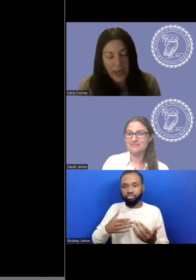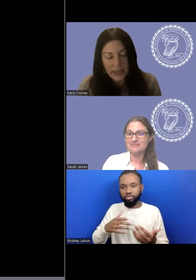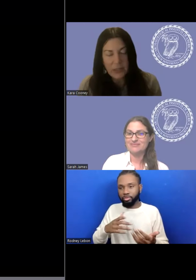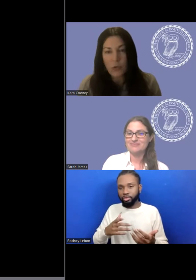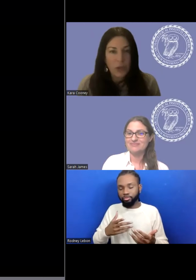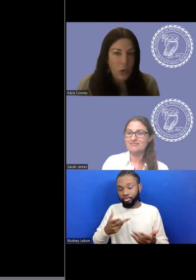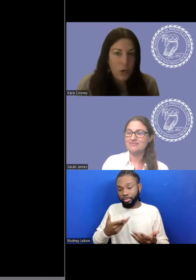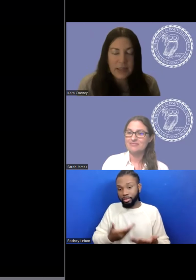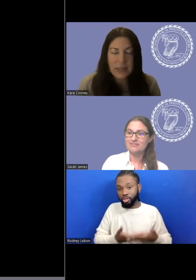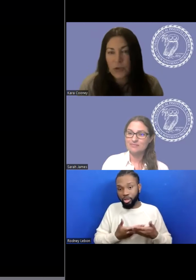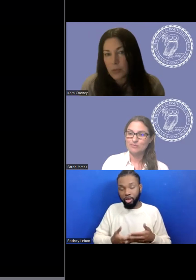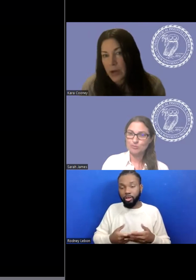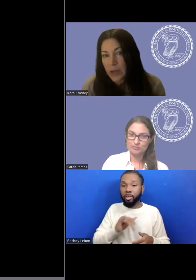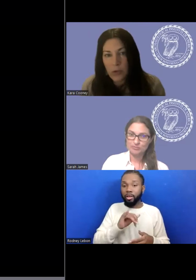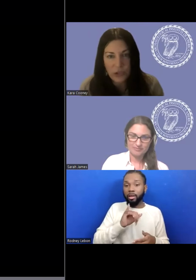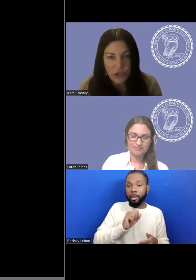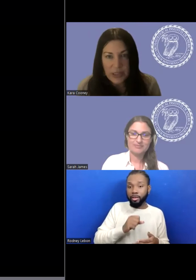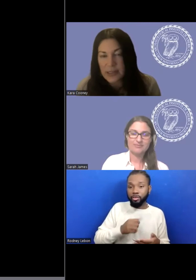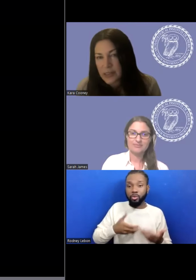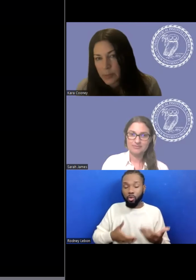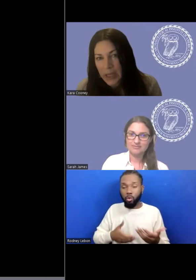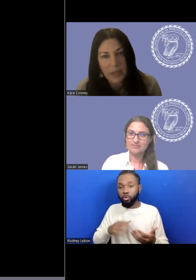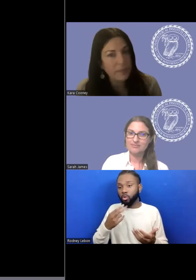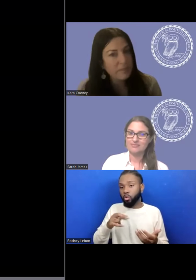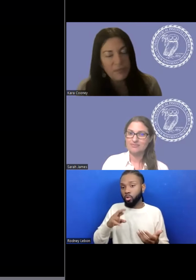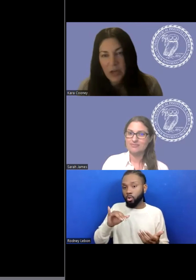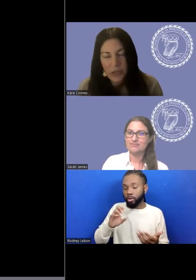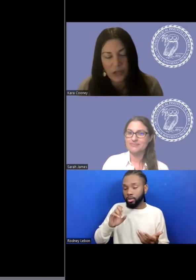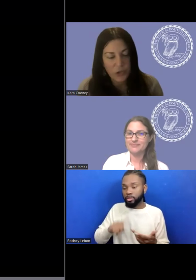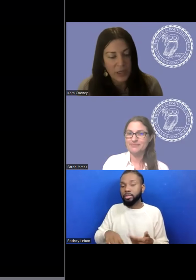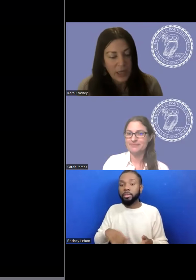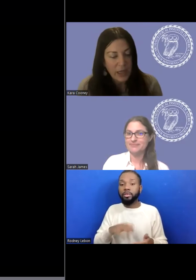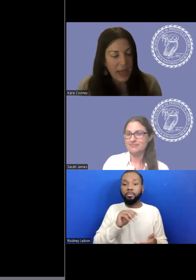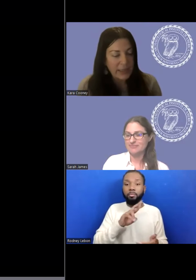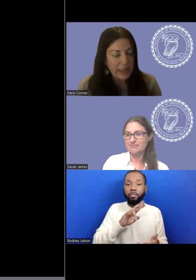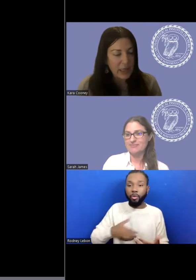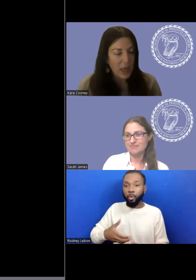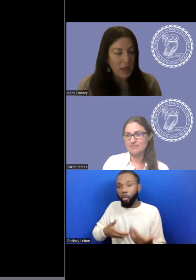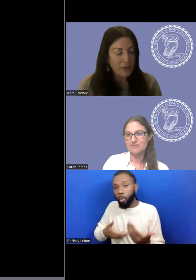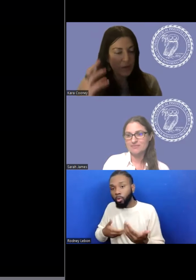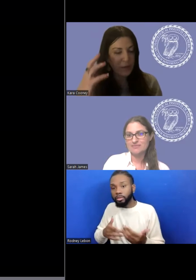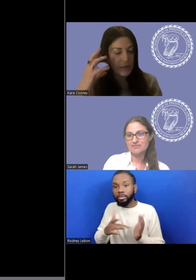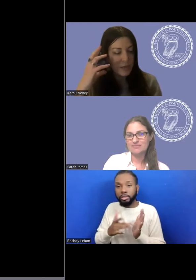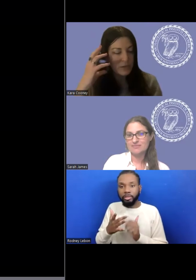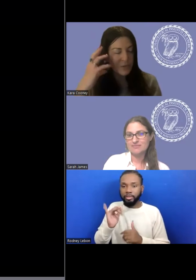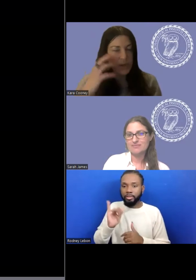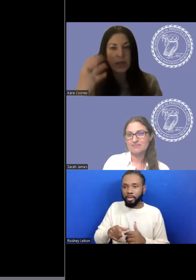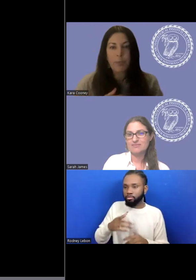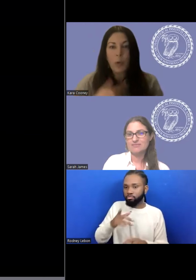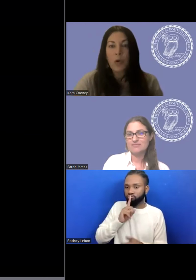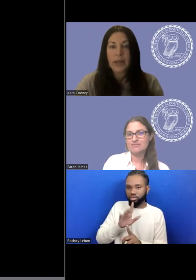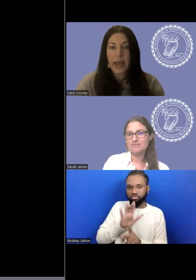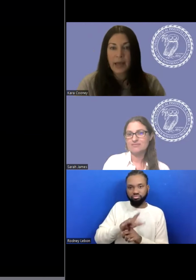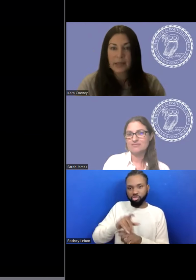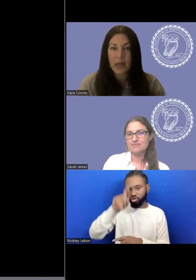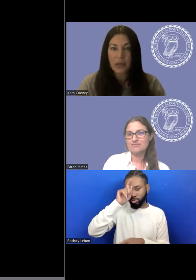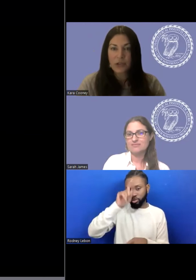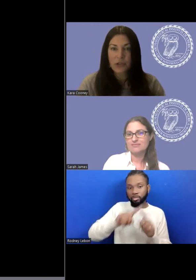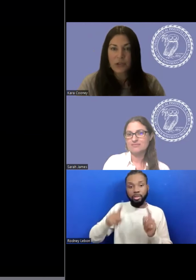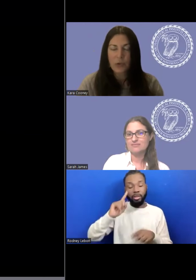You know, Isis holding Horus, Virgin Mary holding Jesus as a baby, very Egyptian. The idea of a divinity born